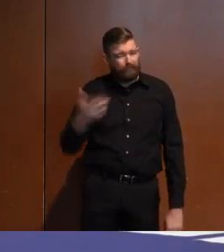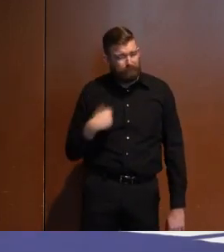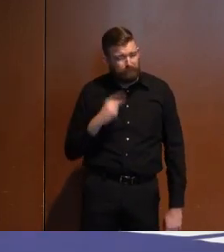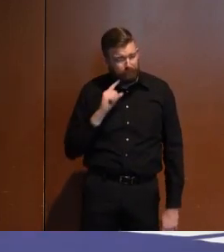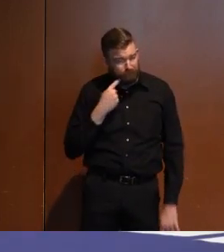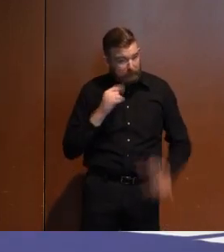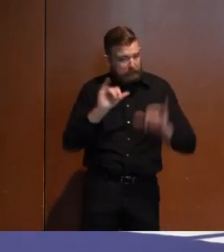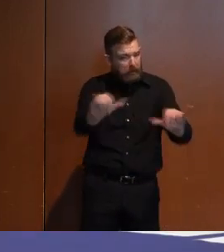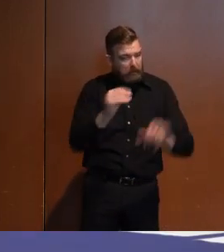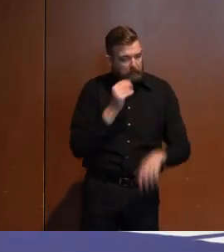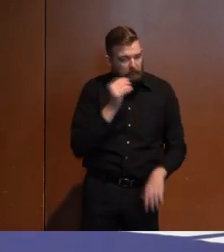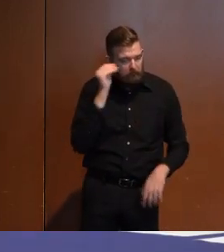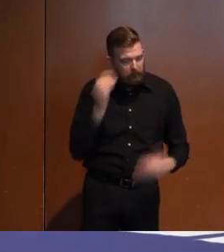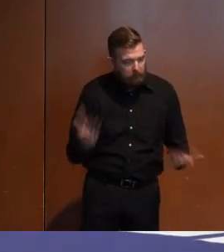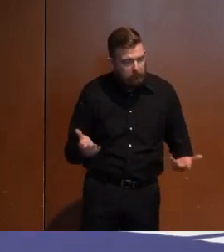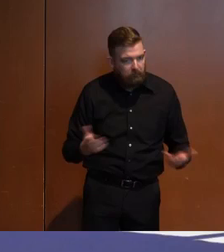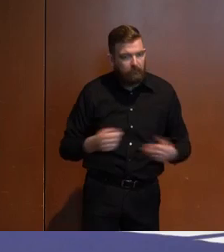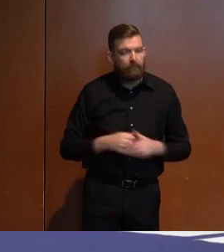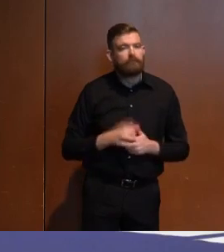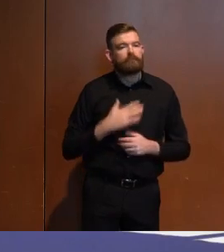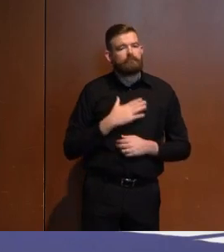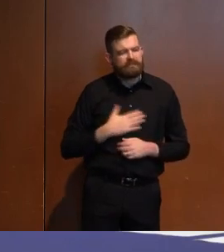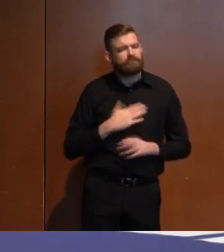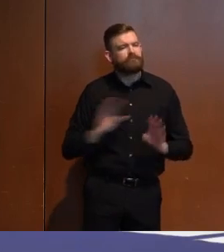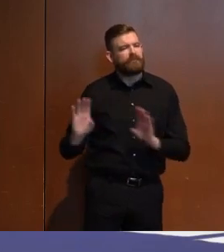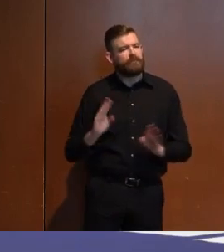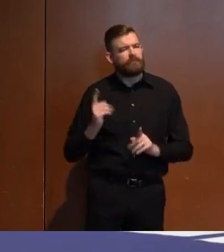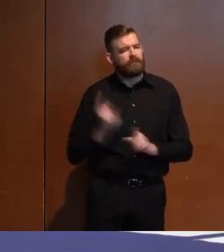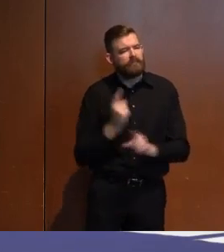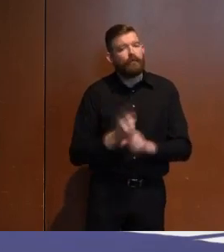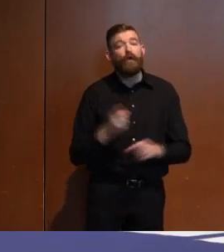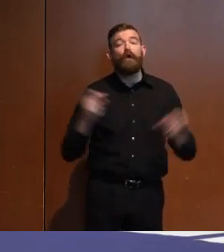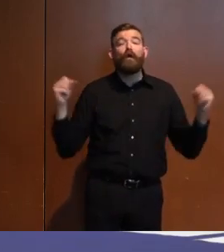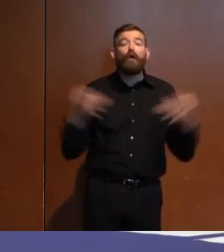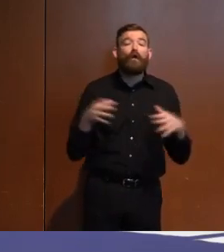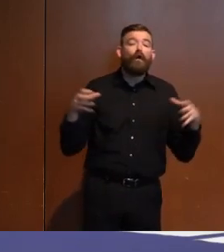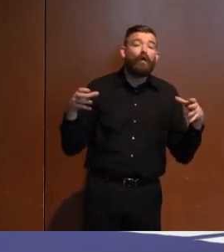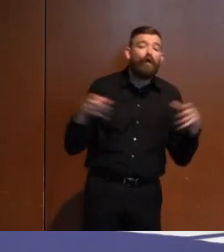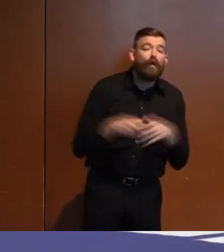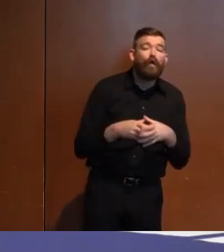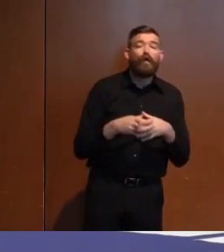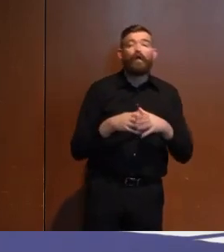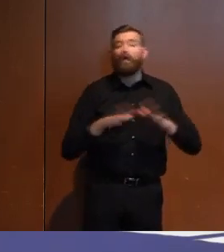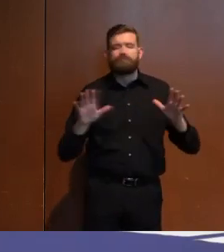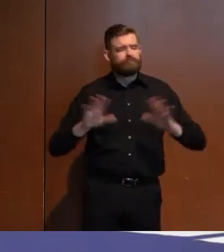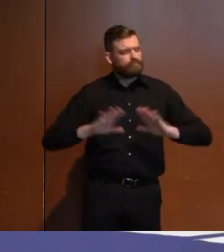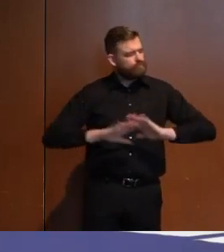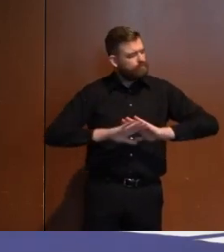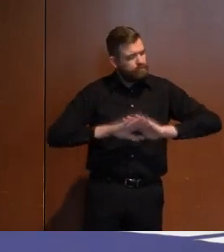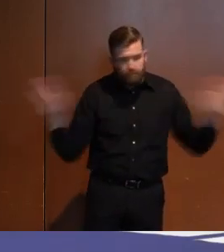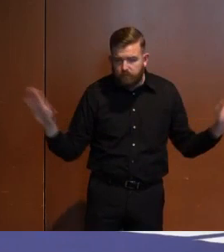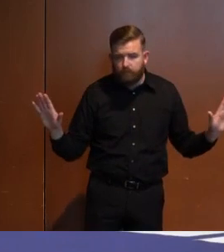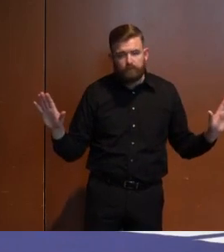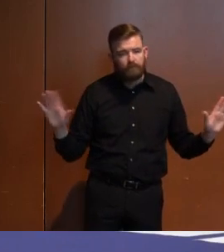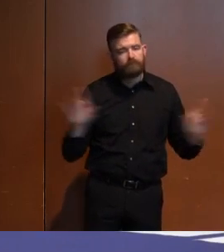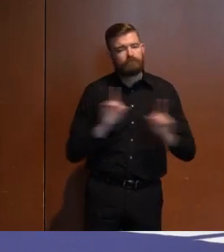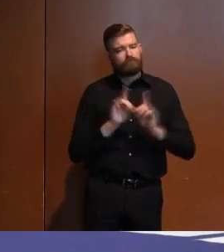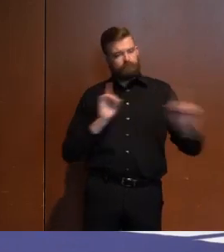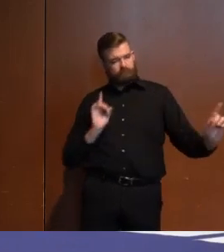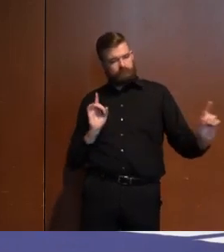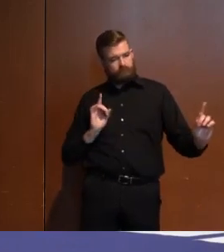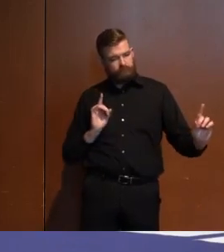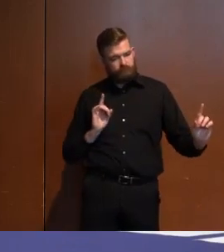monitor themselves and behave and don't gather and keep their social distance. I think overwhelmingly folks realize